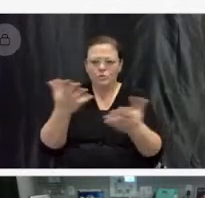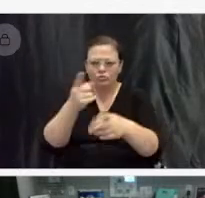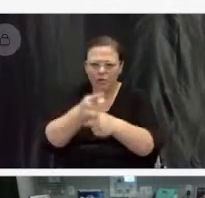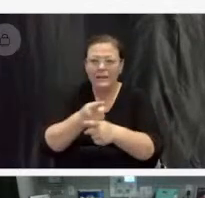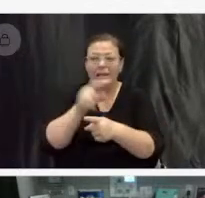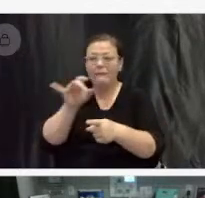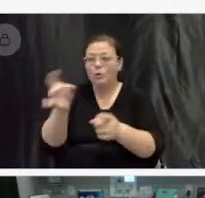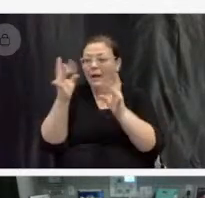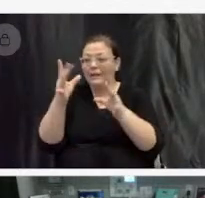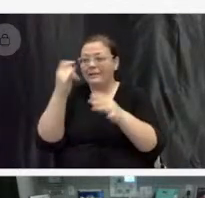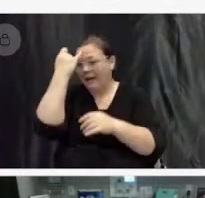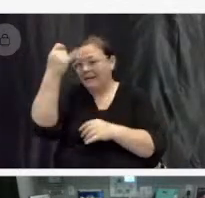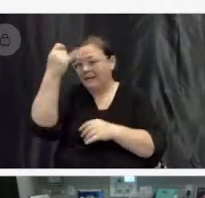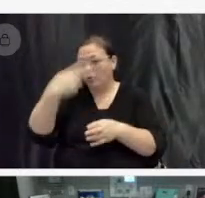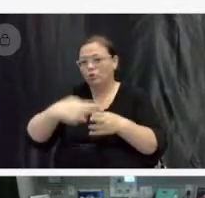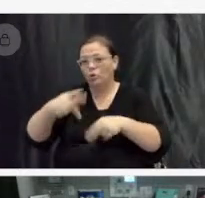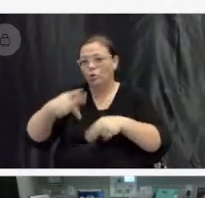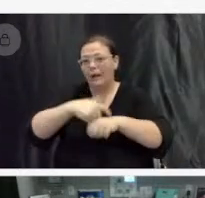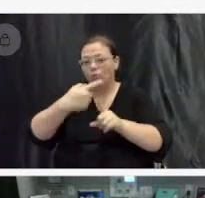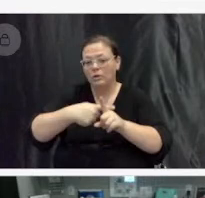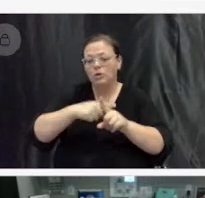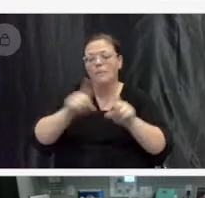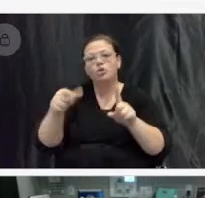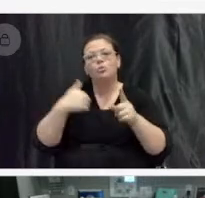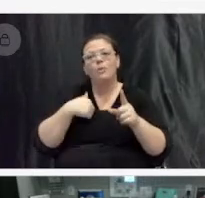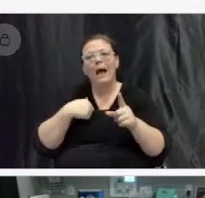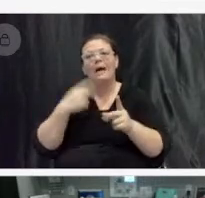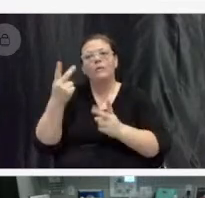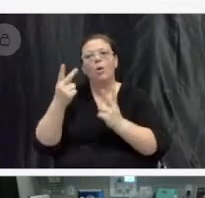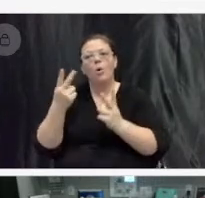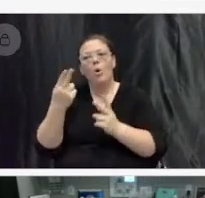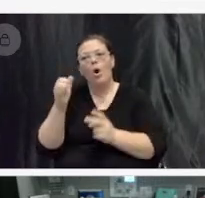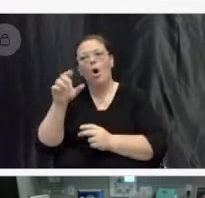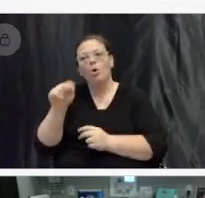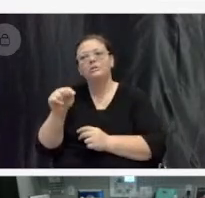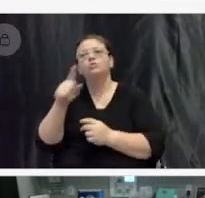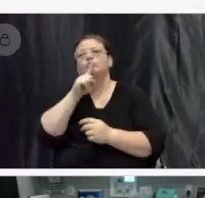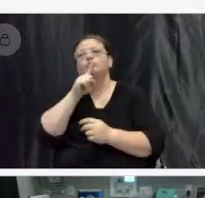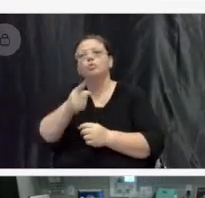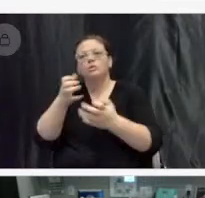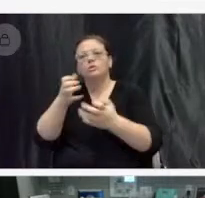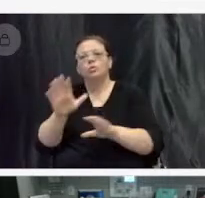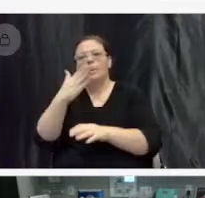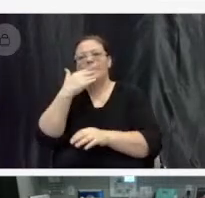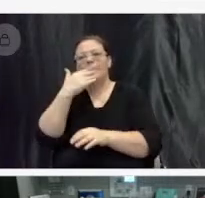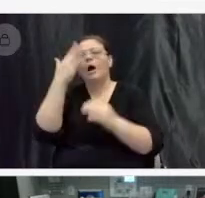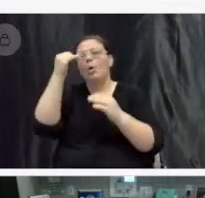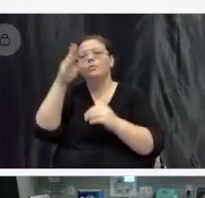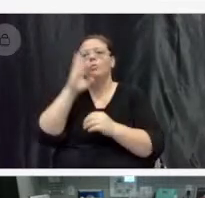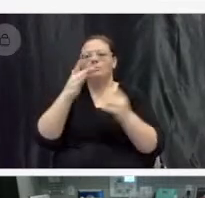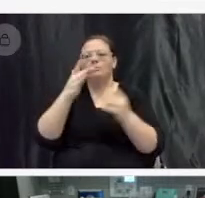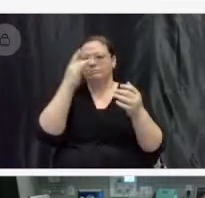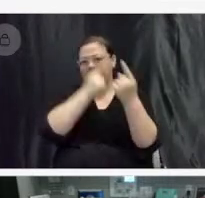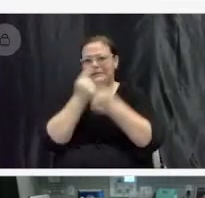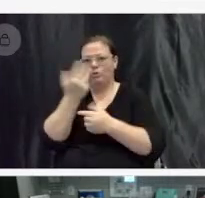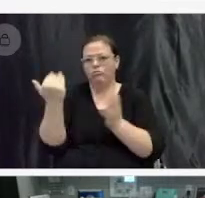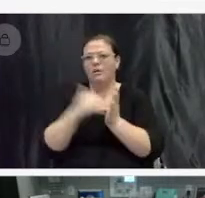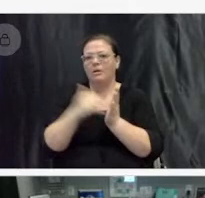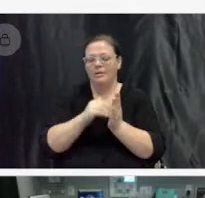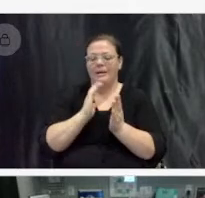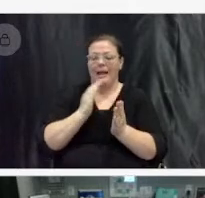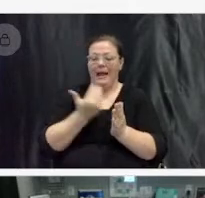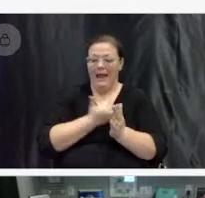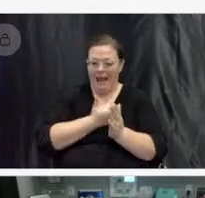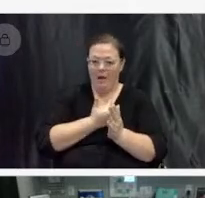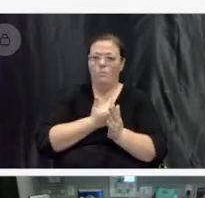the idea of short-term rentals but have a host who is truly wanting to do their best, I hope you'll reconsider. Our guests and the guests of hosts I